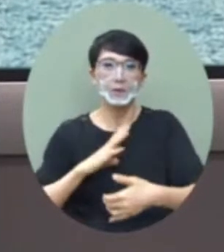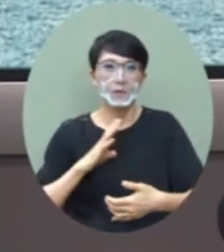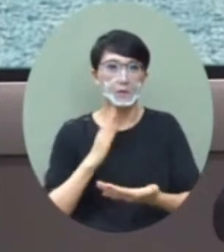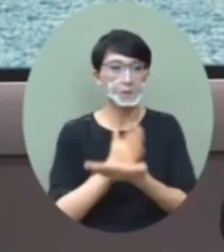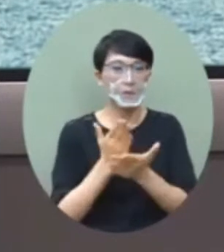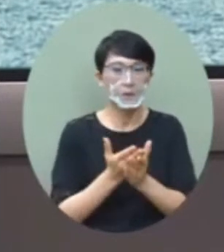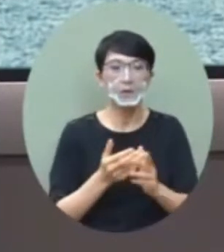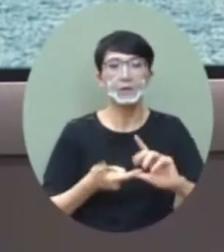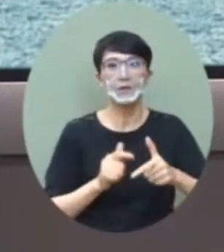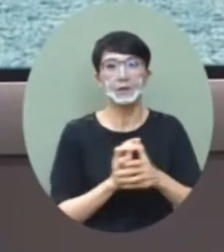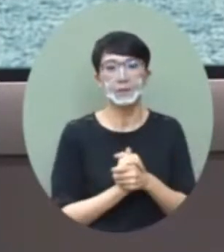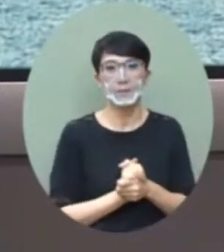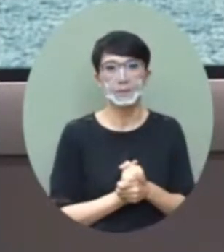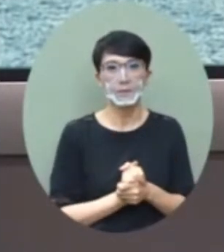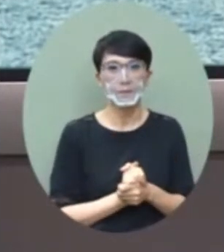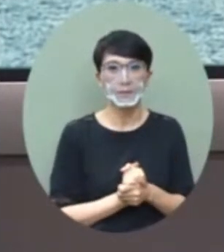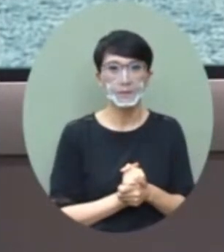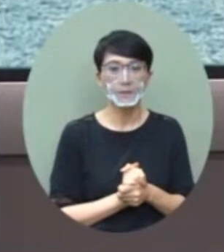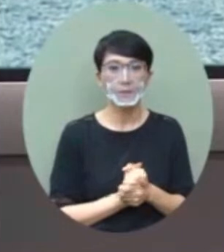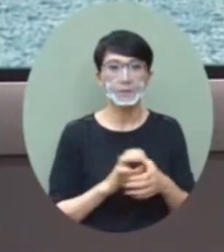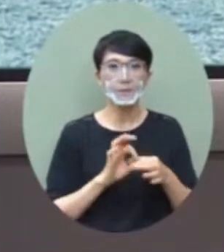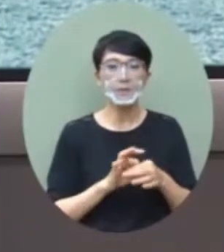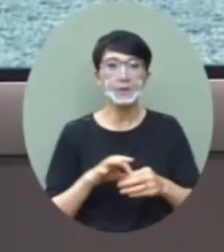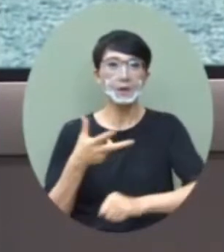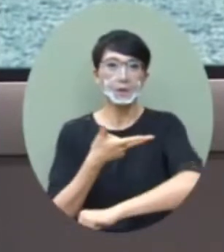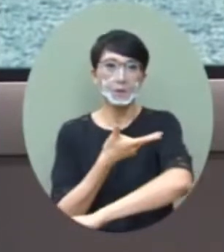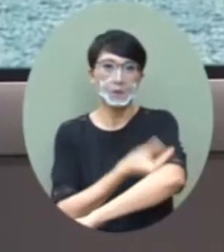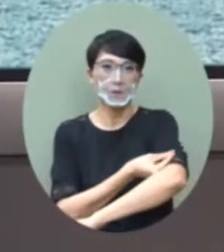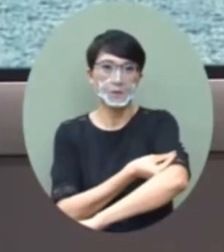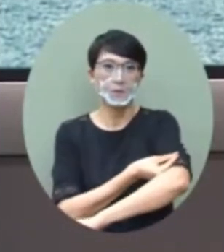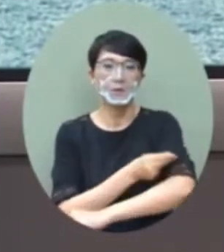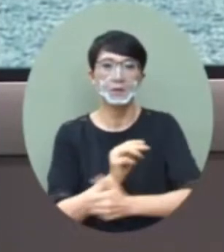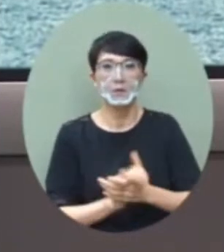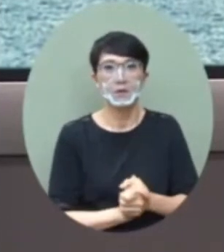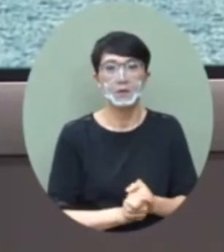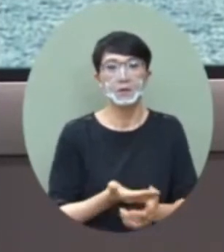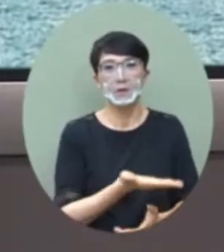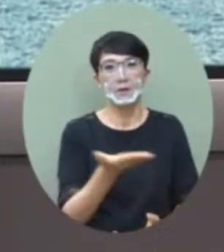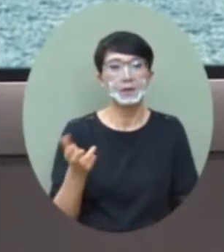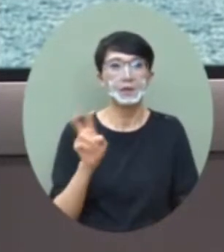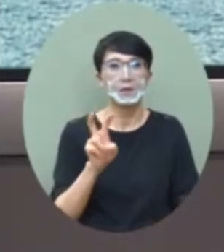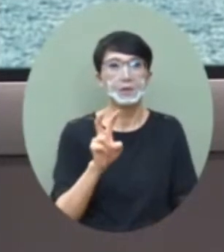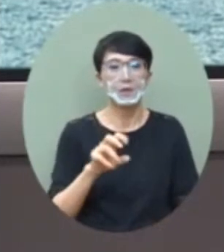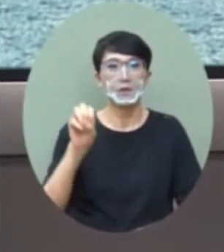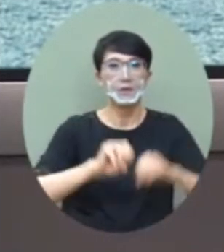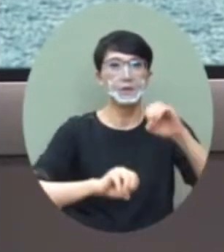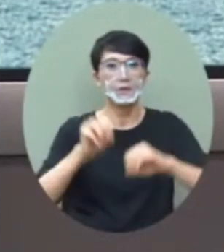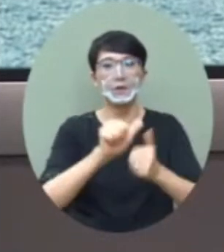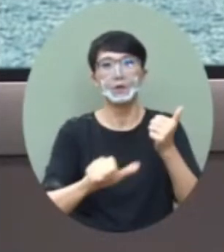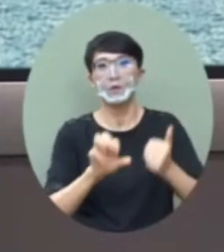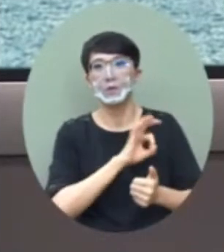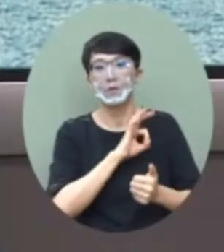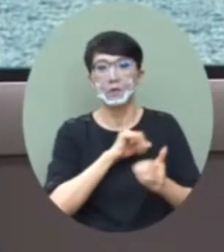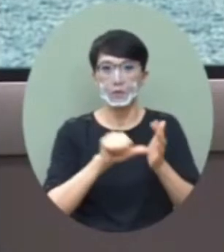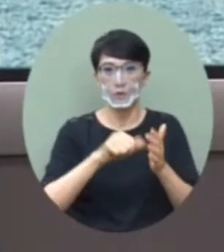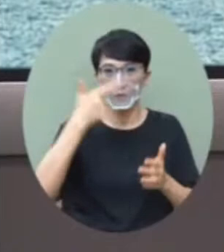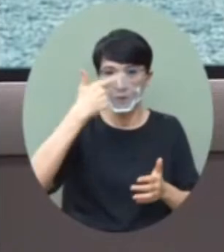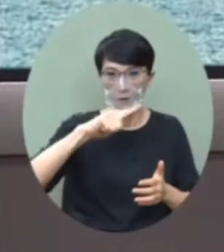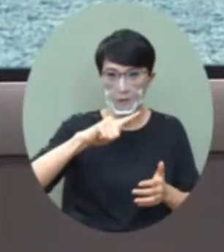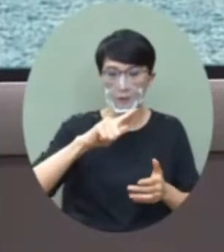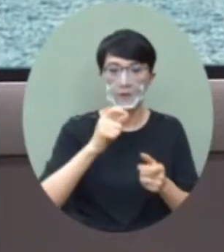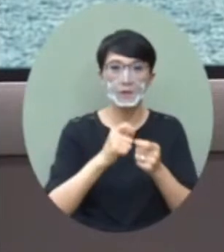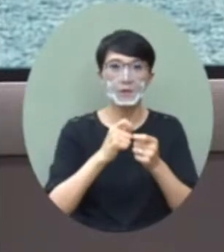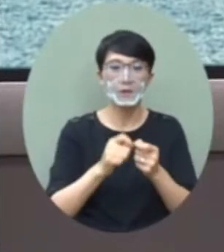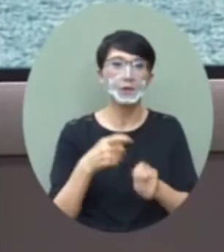In the past, according to the Joint Scientific Committee, for those who were infected, they recommended the next dose after about 6